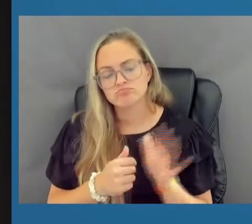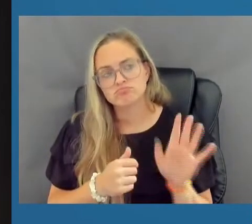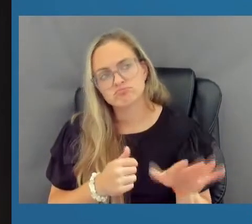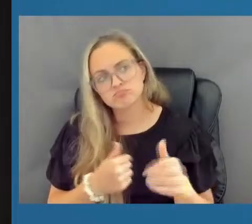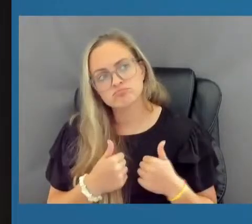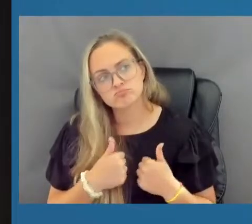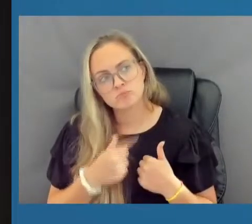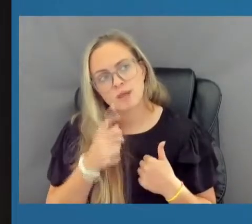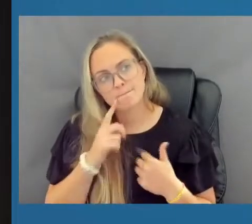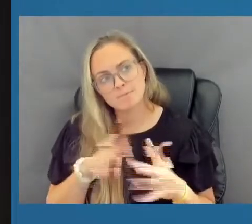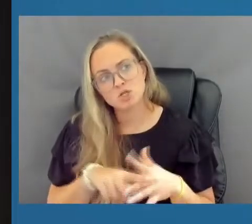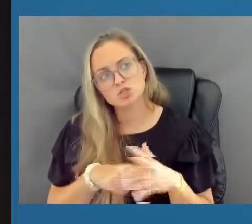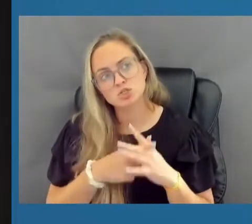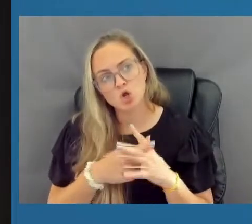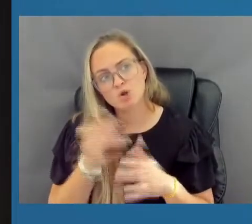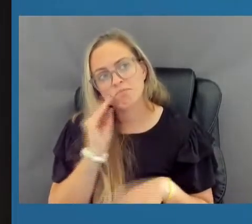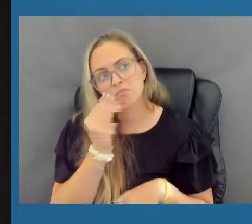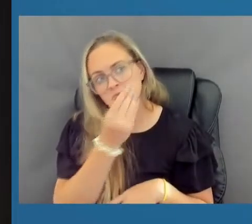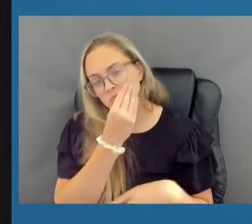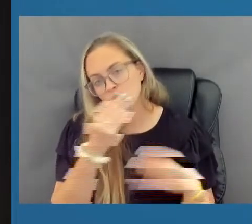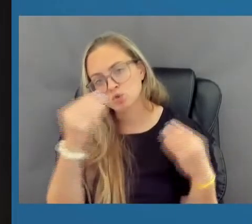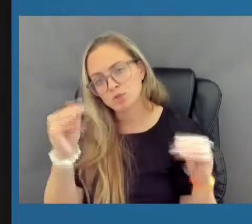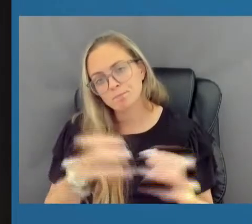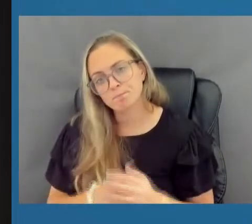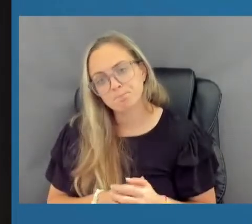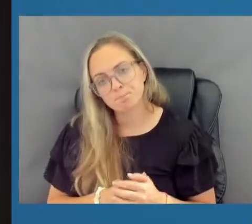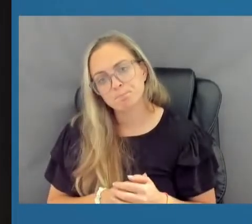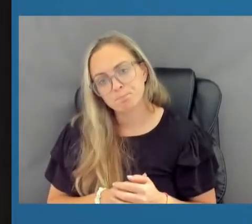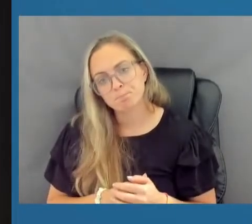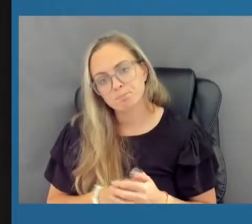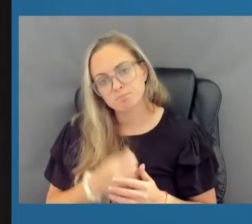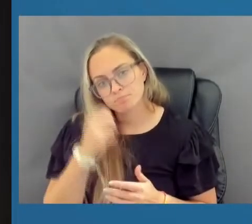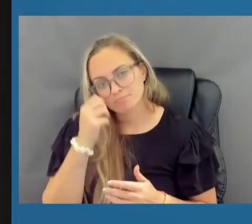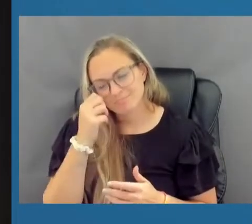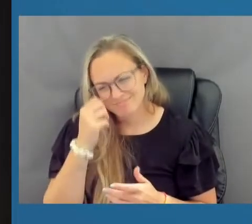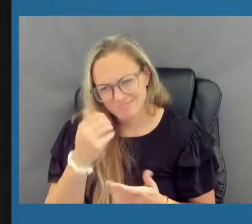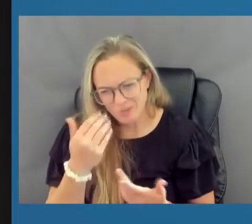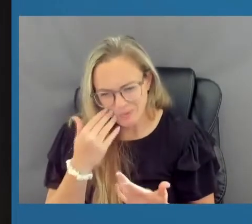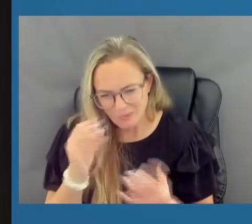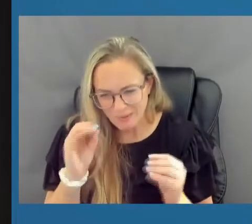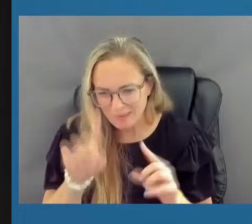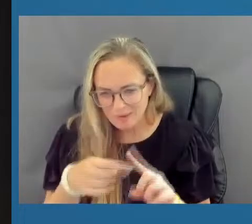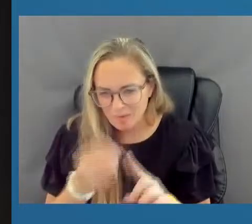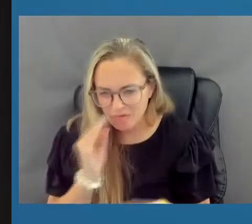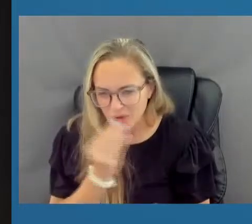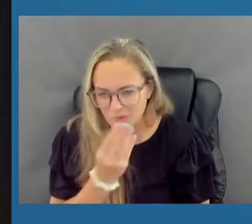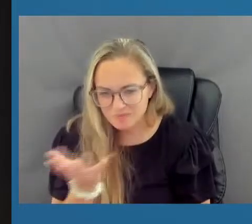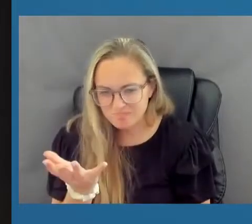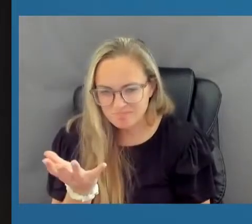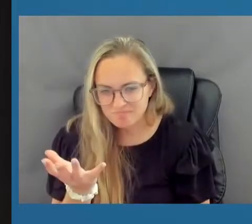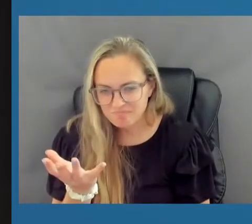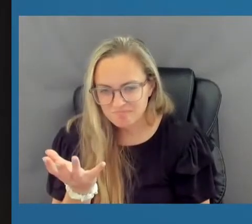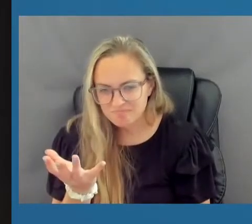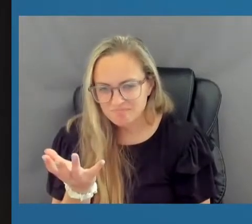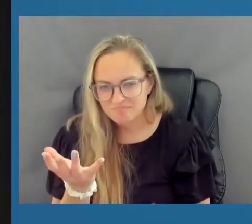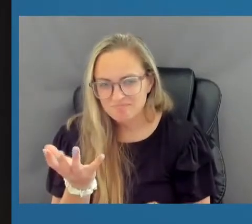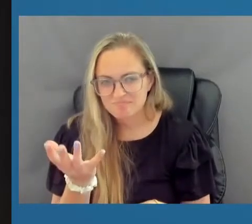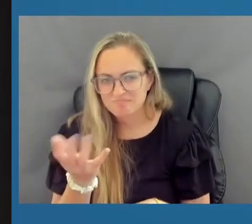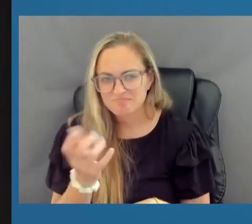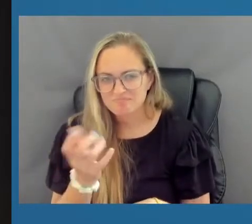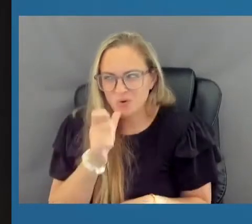going to start a flower shop. Mom, you don't know anything about flowers. We don't even arrange flowers at